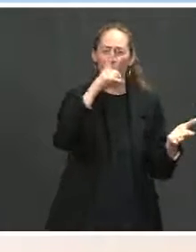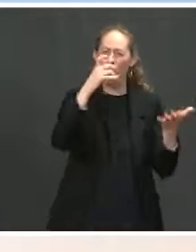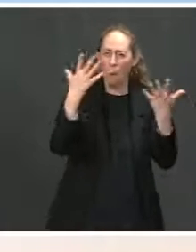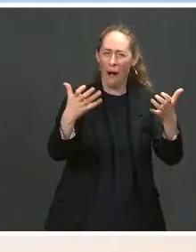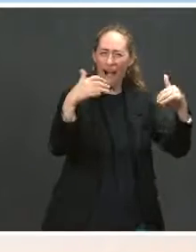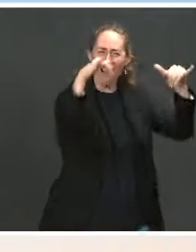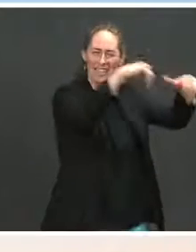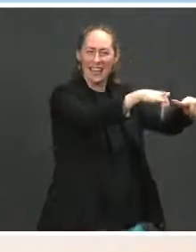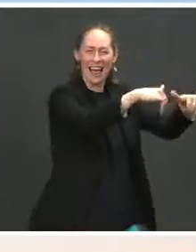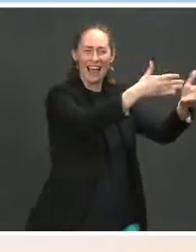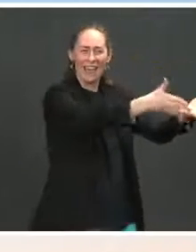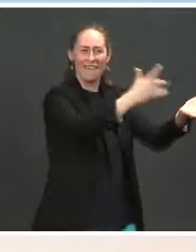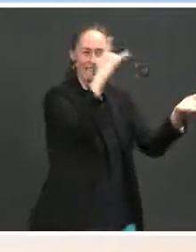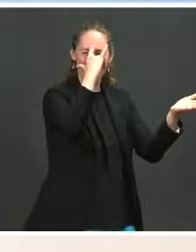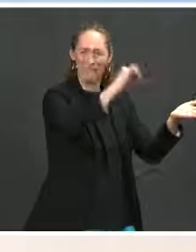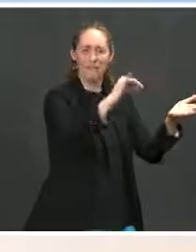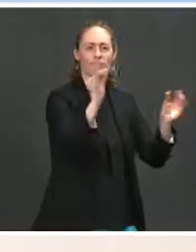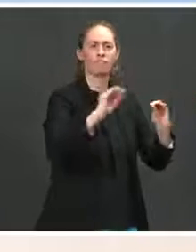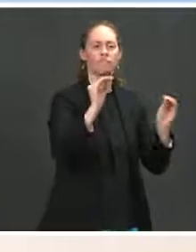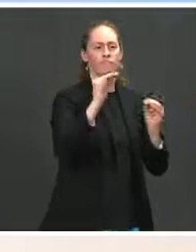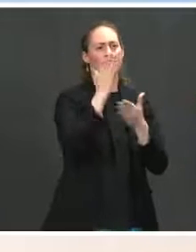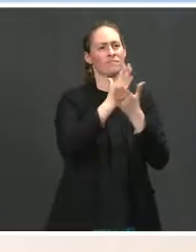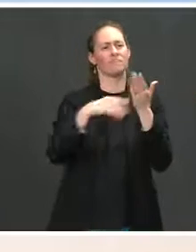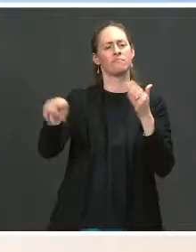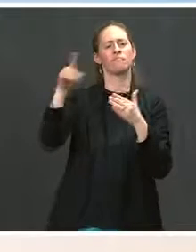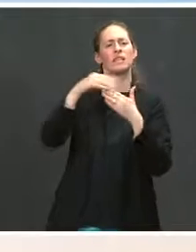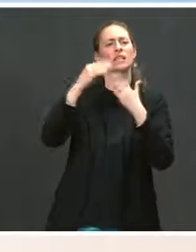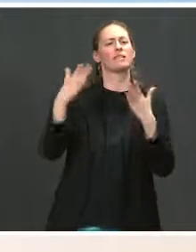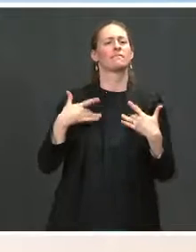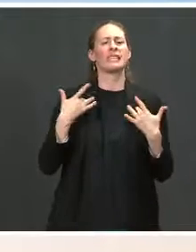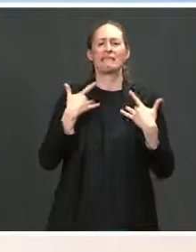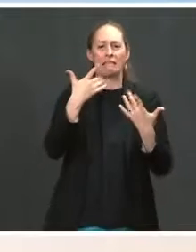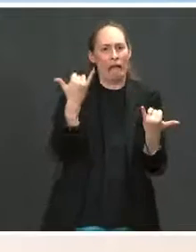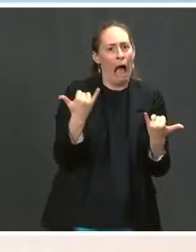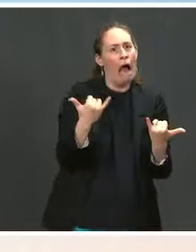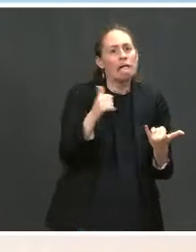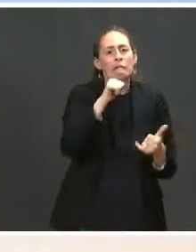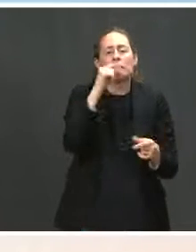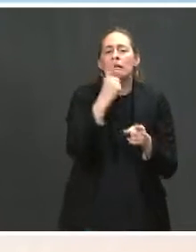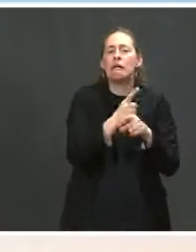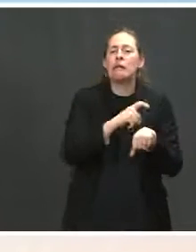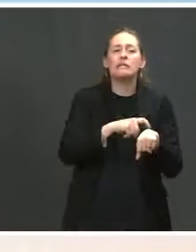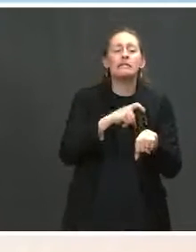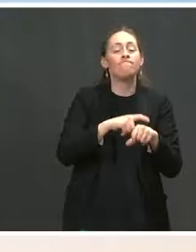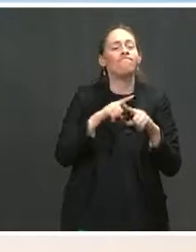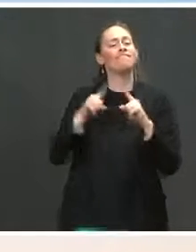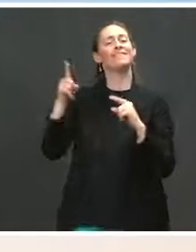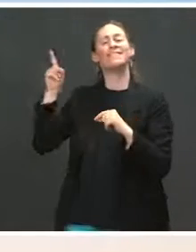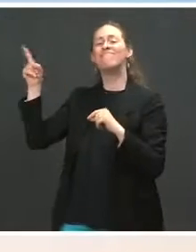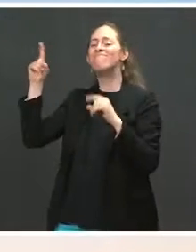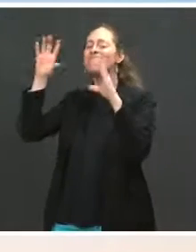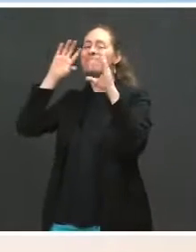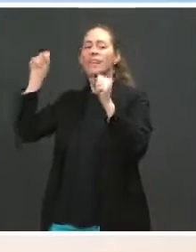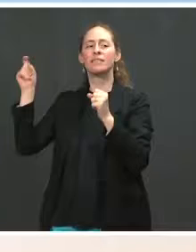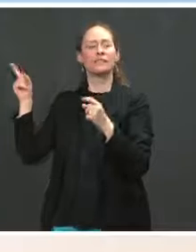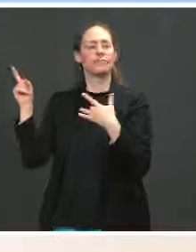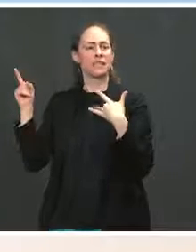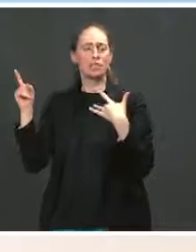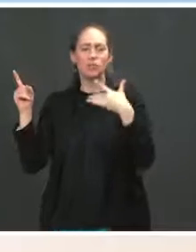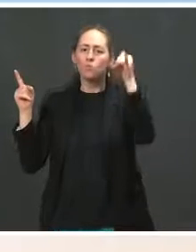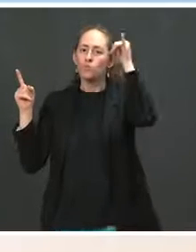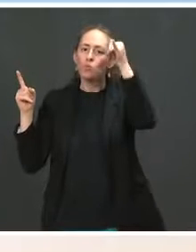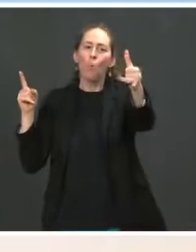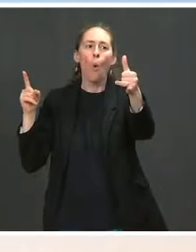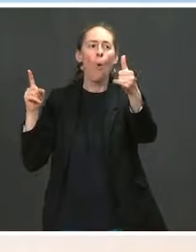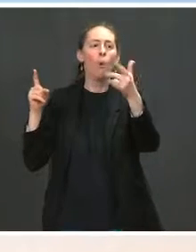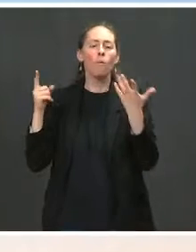some insist this is not the time to leave, some opponents of his decision. But his view is that we've been having that argument. That argument